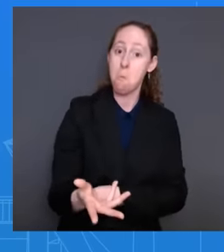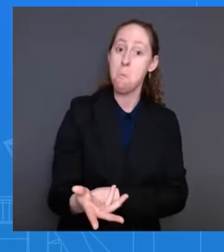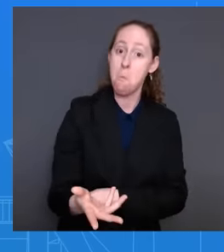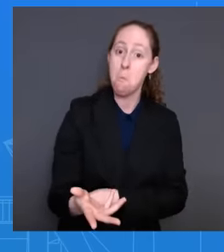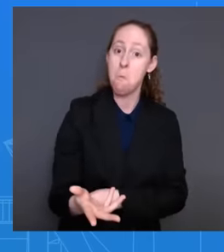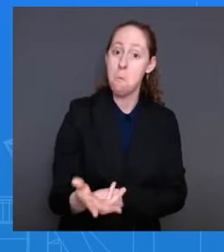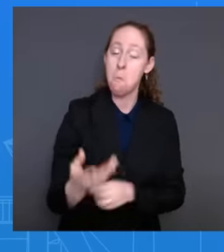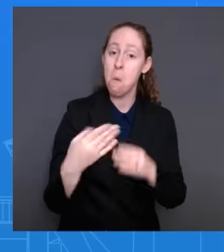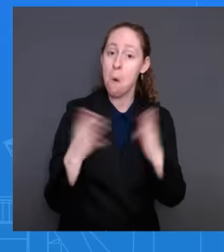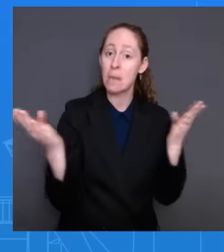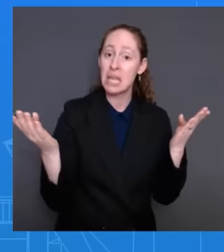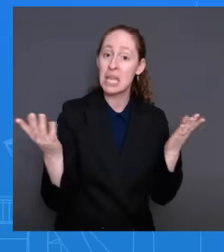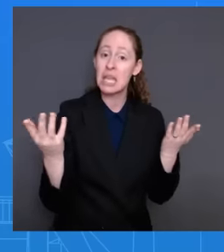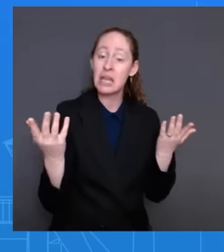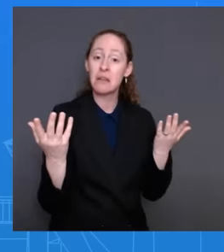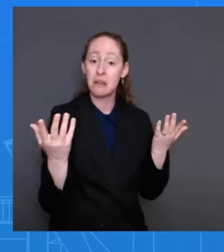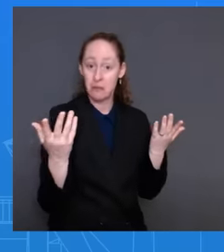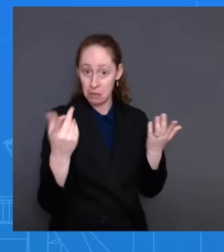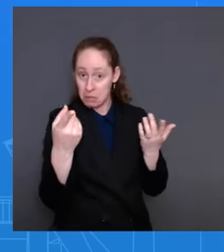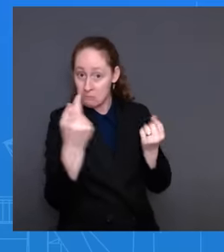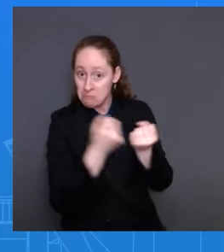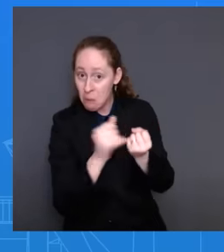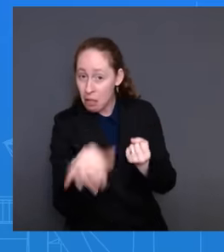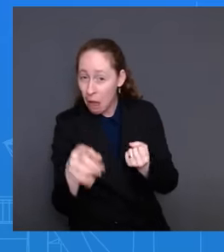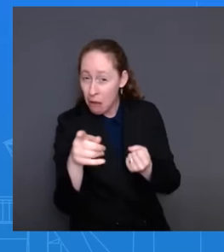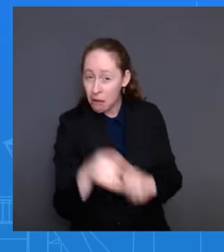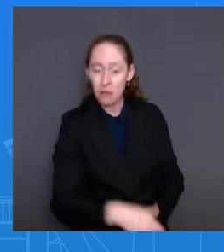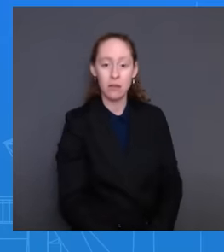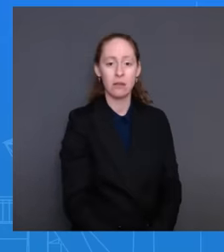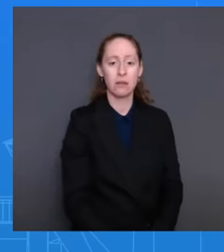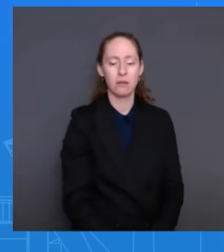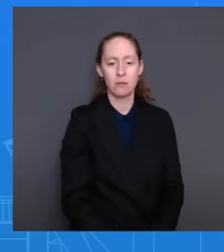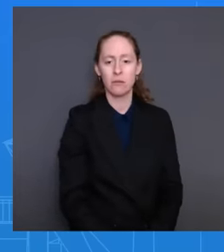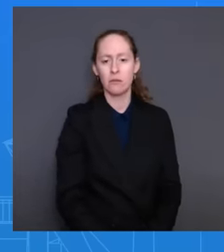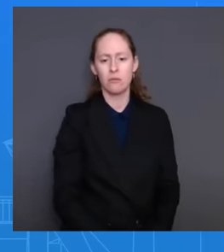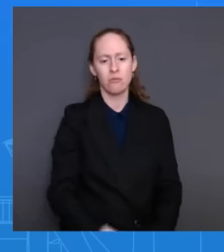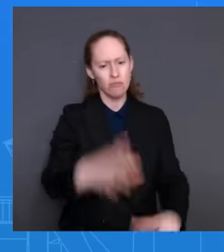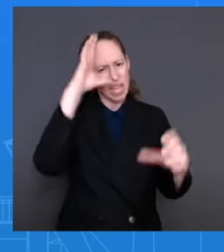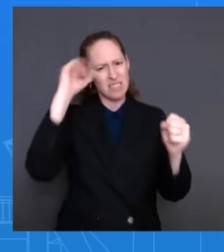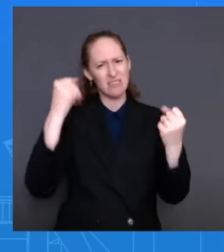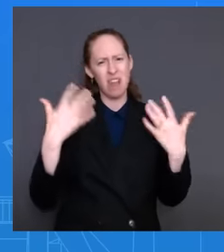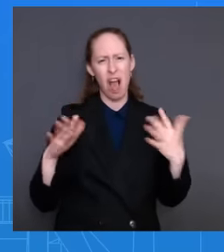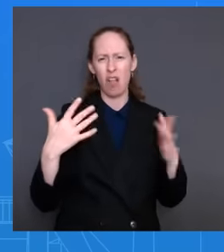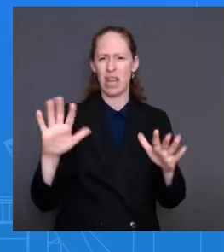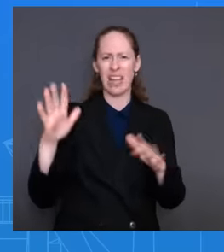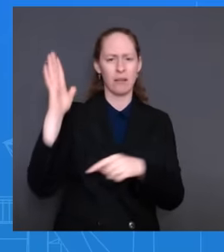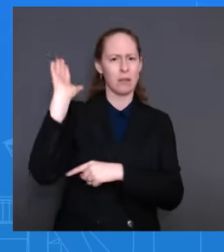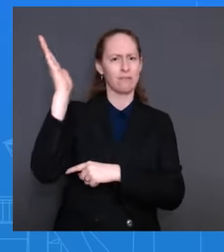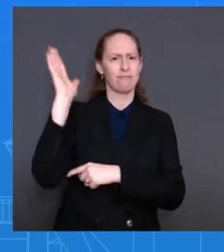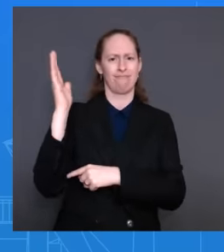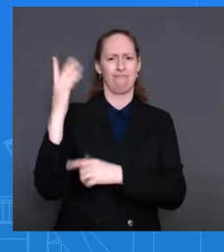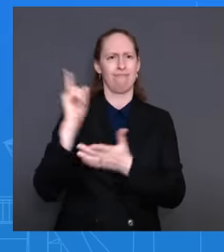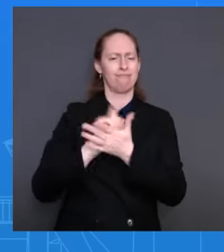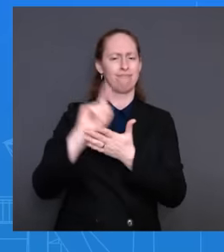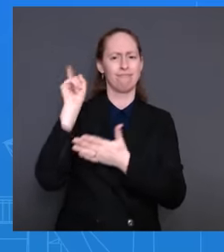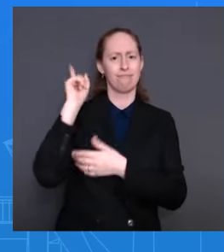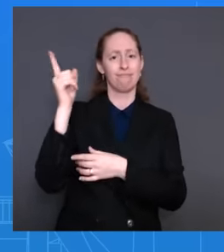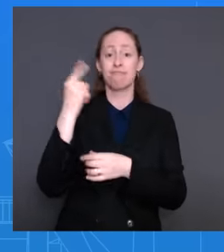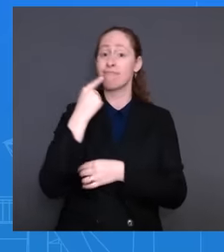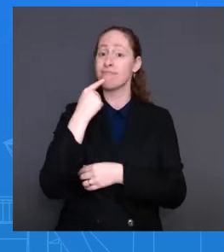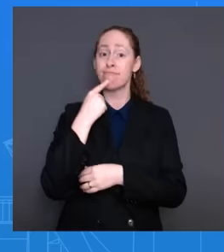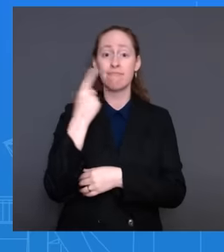that? Well, I'll let the president's words speak for himself. He said last week that an 18-year-old should not be